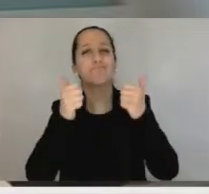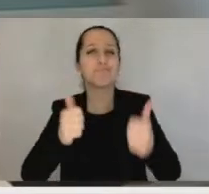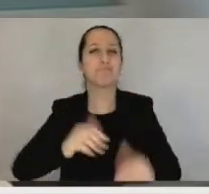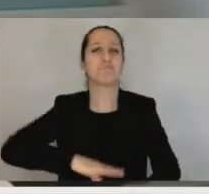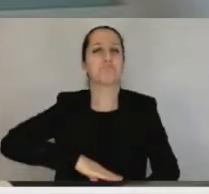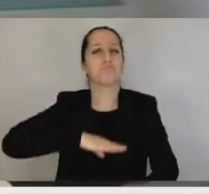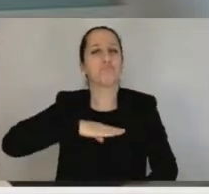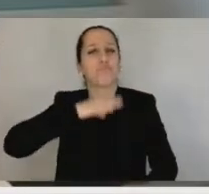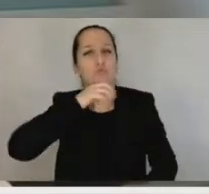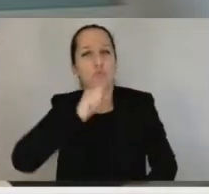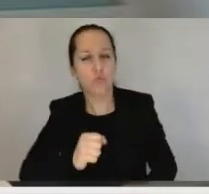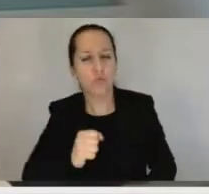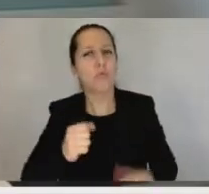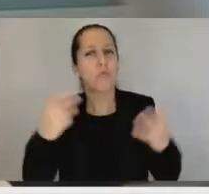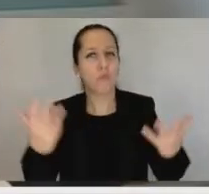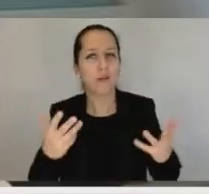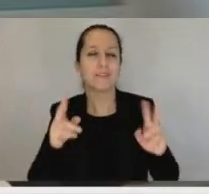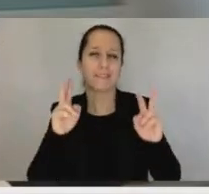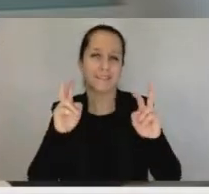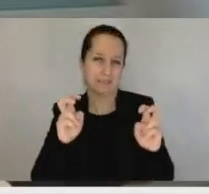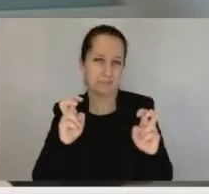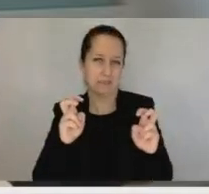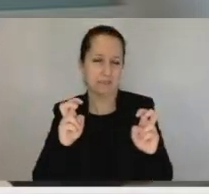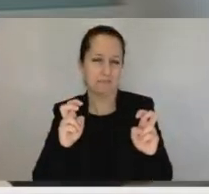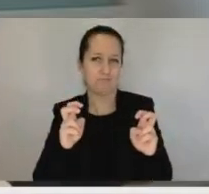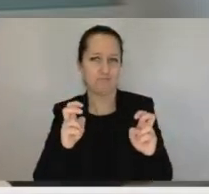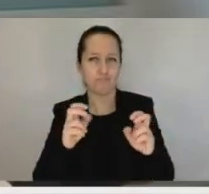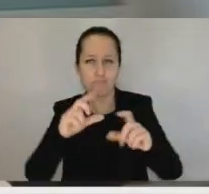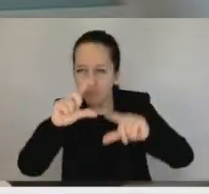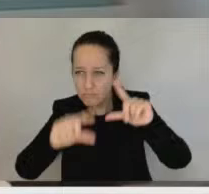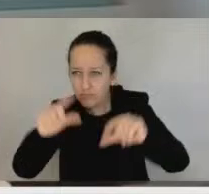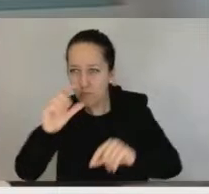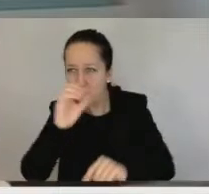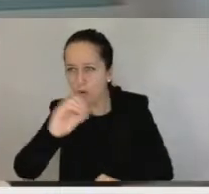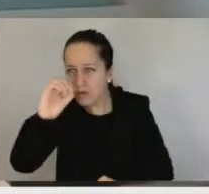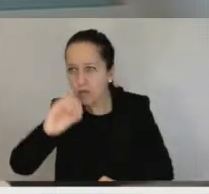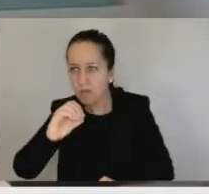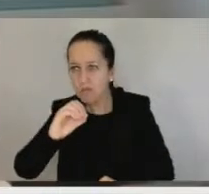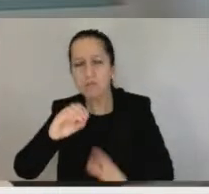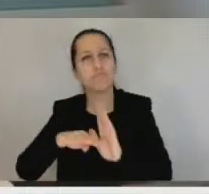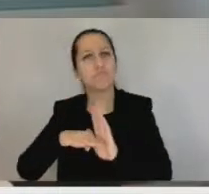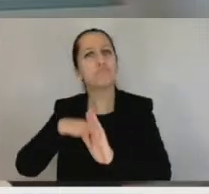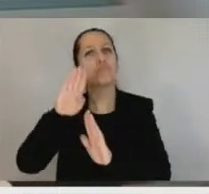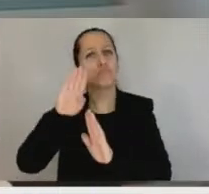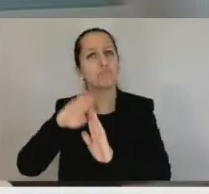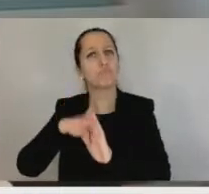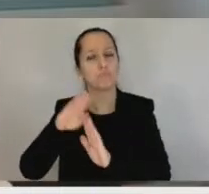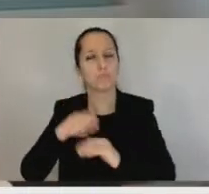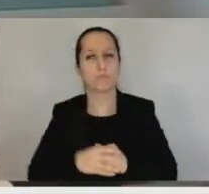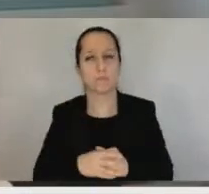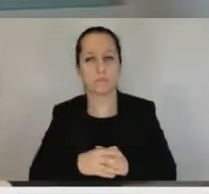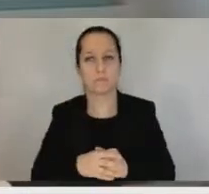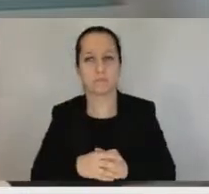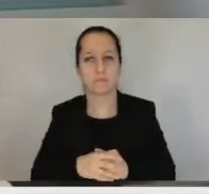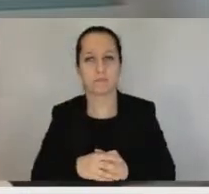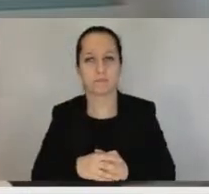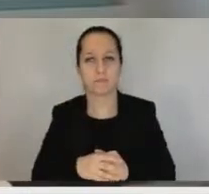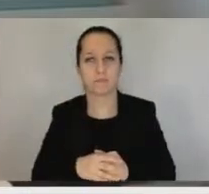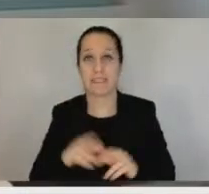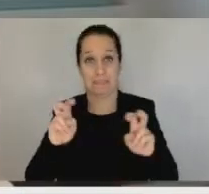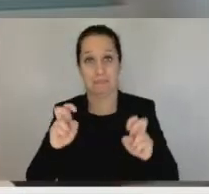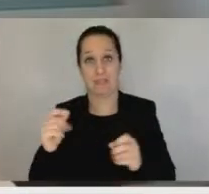is got an equal distribution of income. It's very high in Chile. And so why is it doing